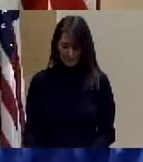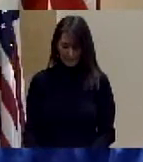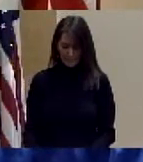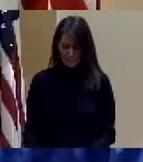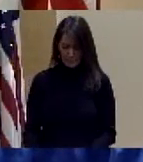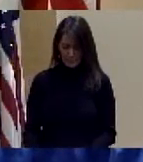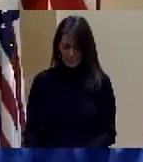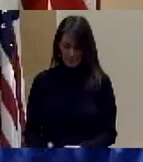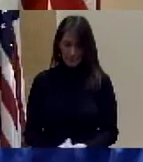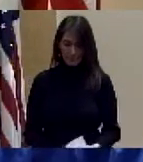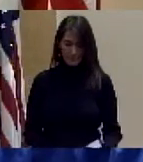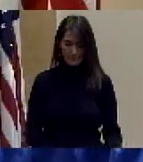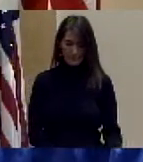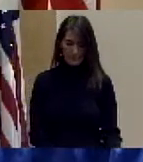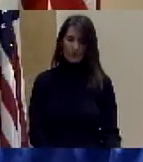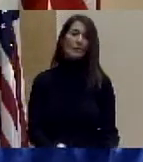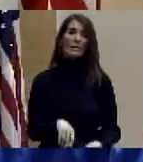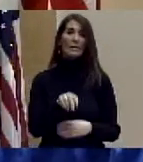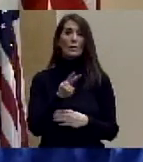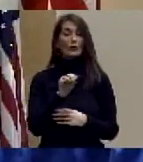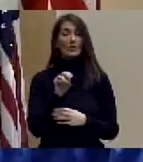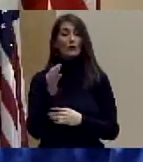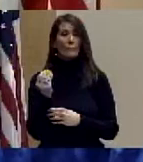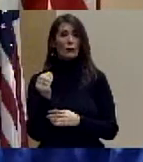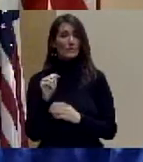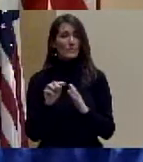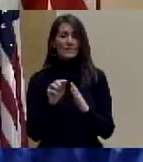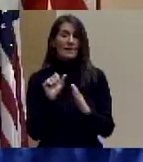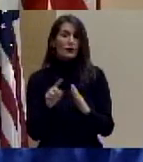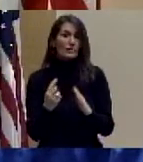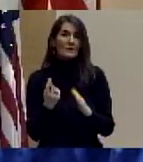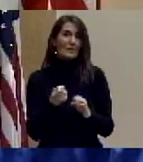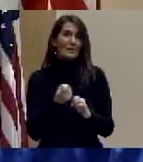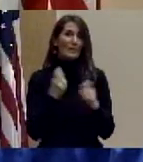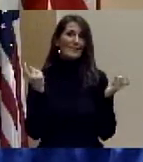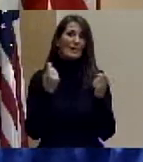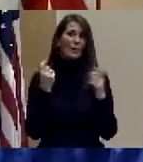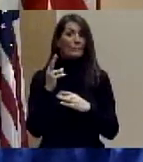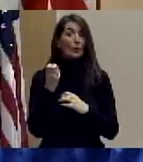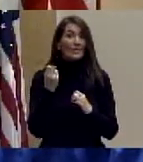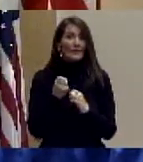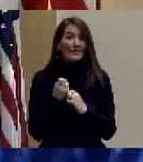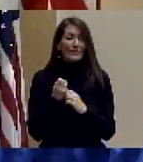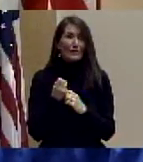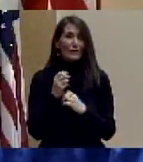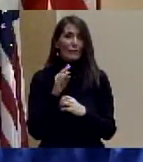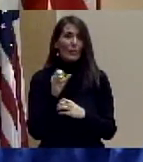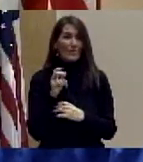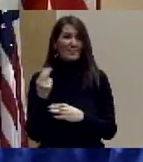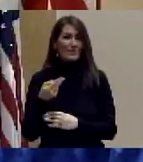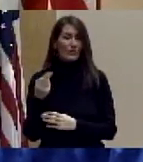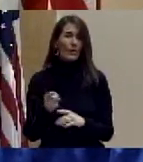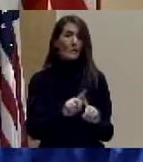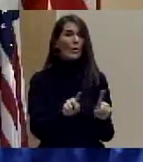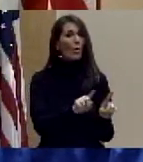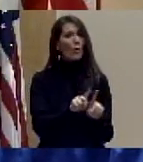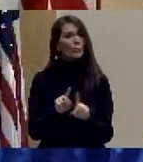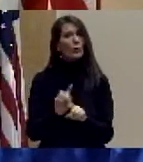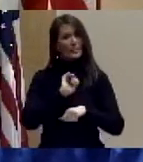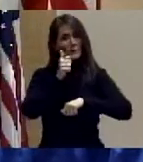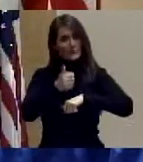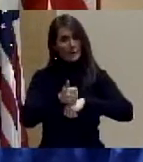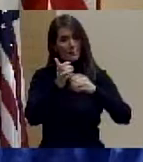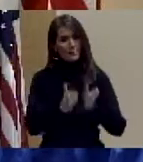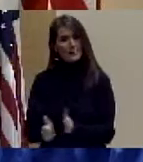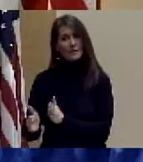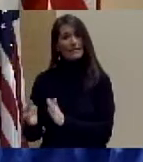Now, 2014 was not only a year in which we celebrated 200 years of Brighton history, but it was also a year in which we laid the groundwork